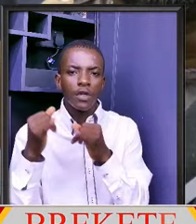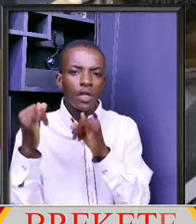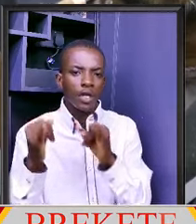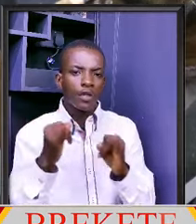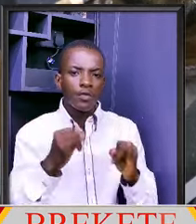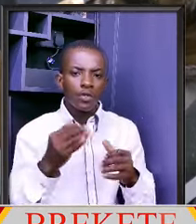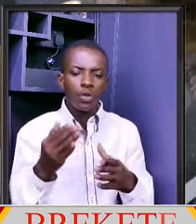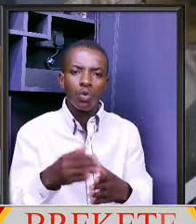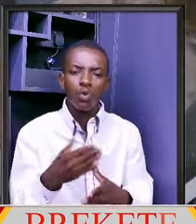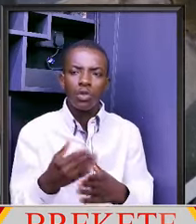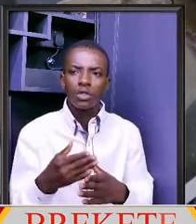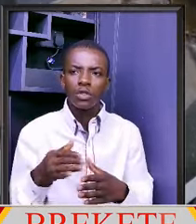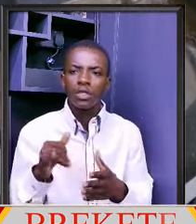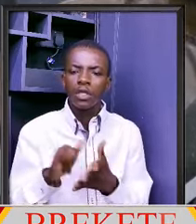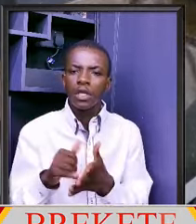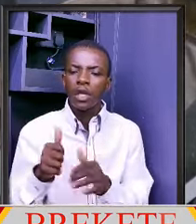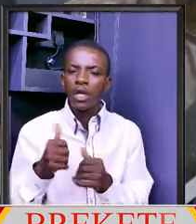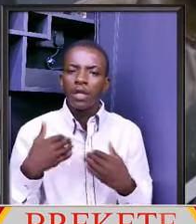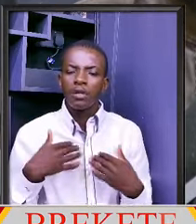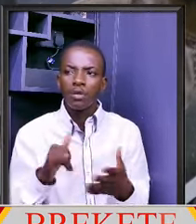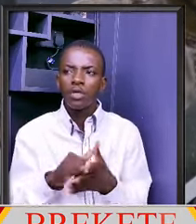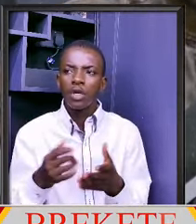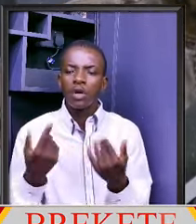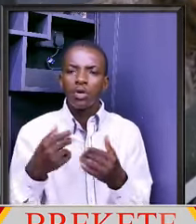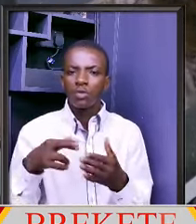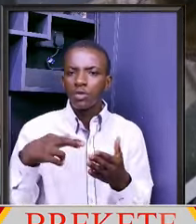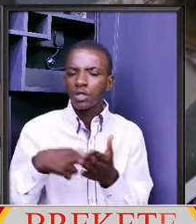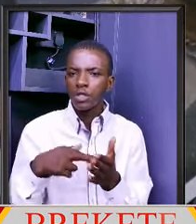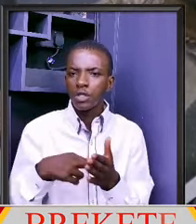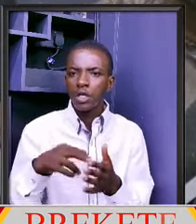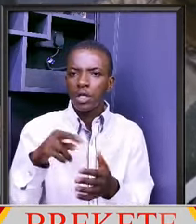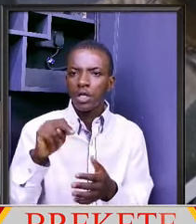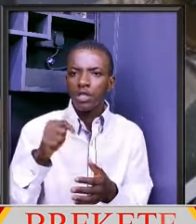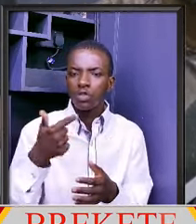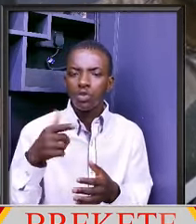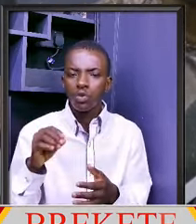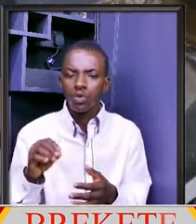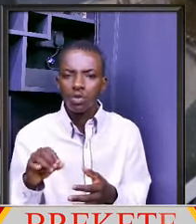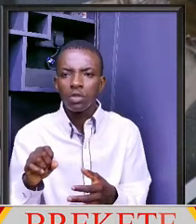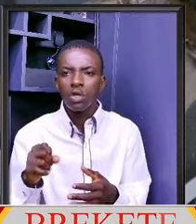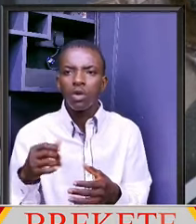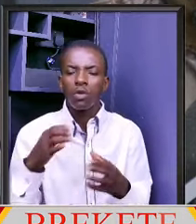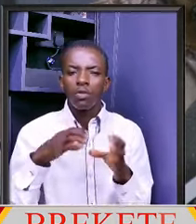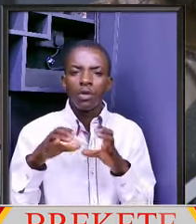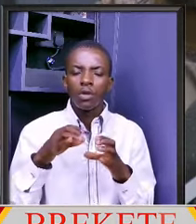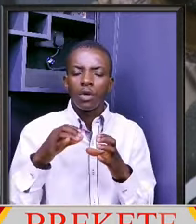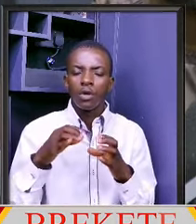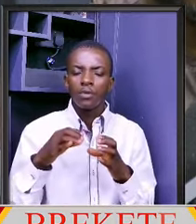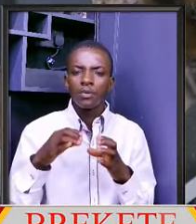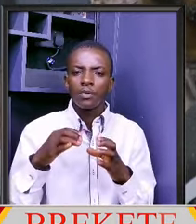within, so that anybody will come to register either NGO, Corporate Affairs Commission,